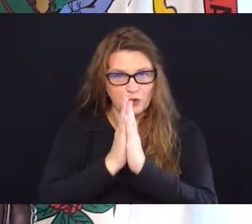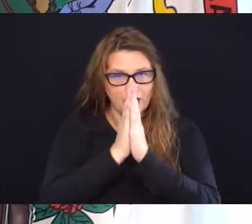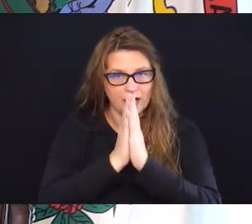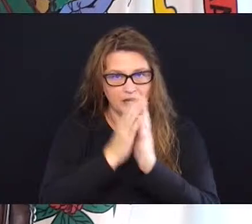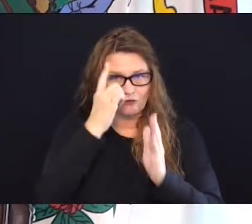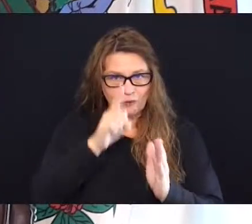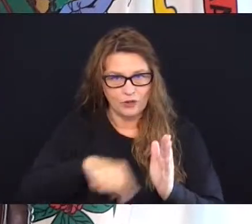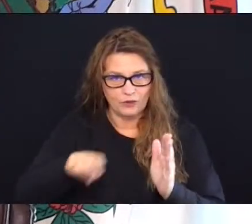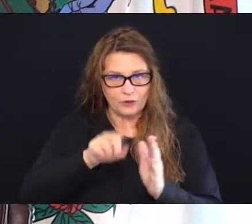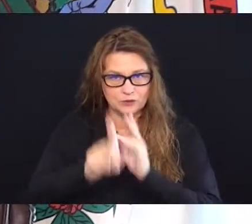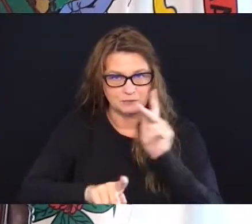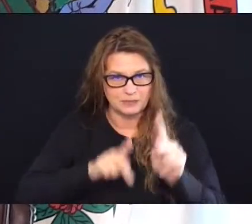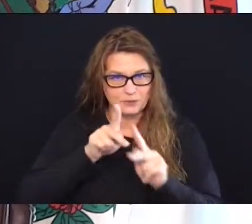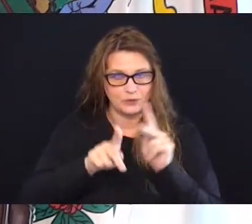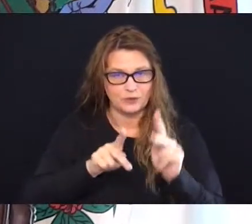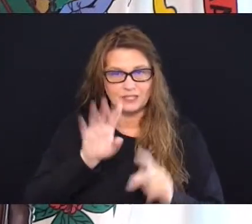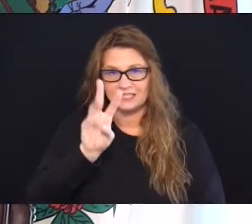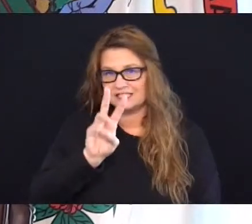these folks. But the